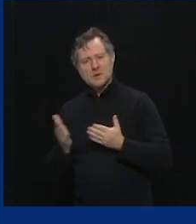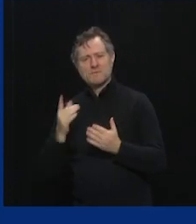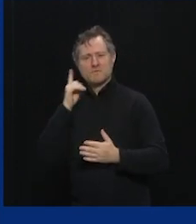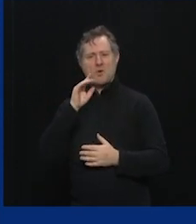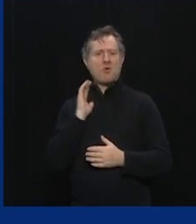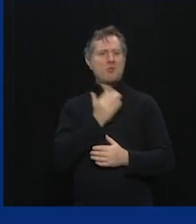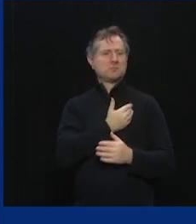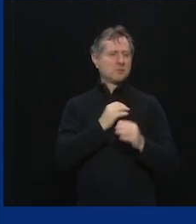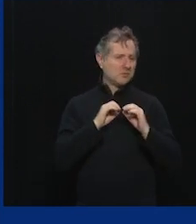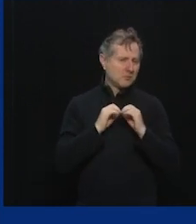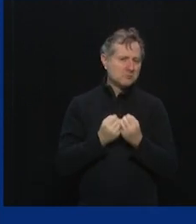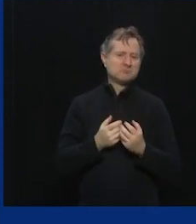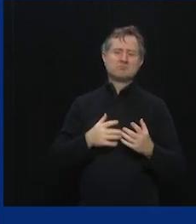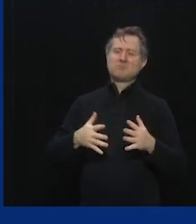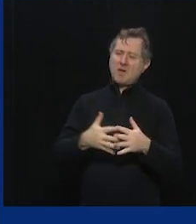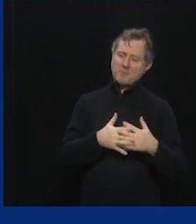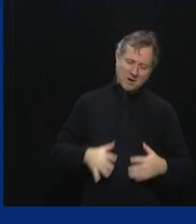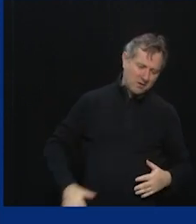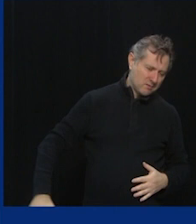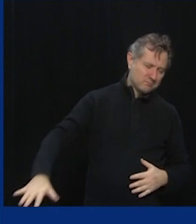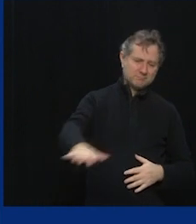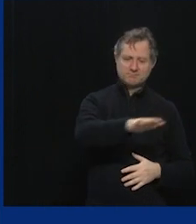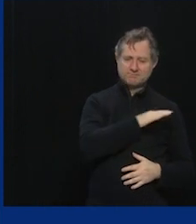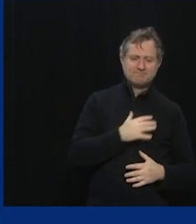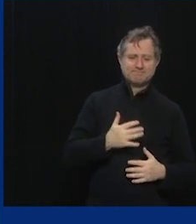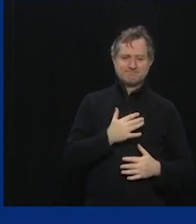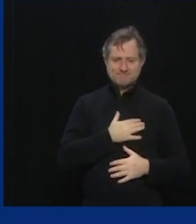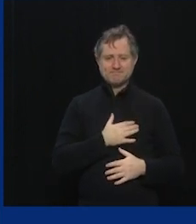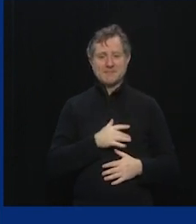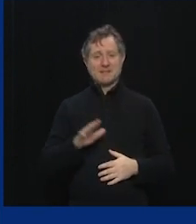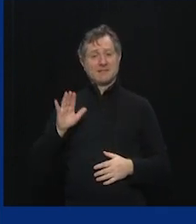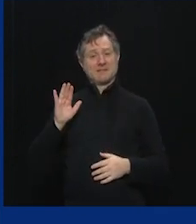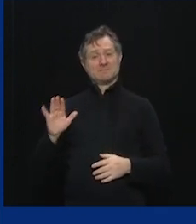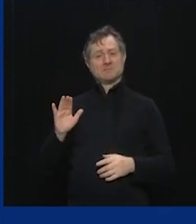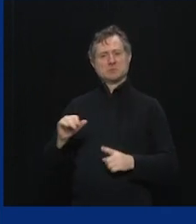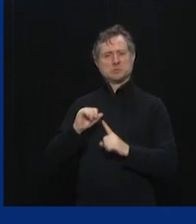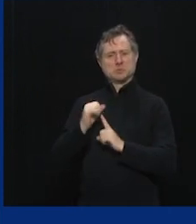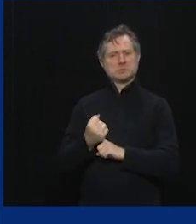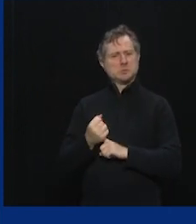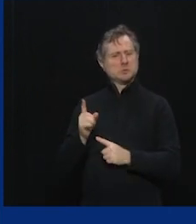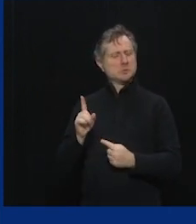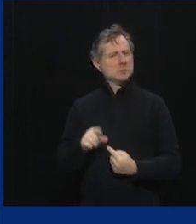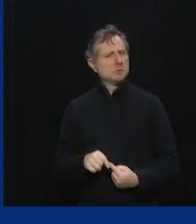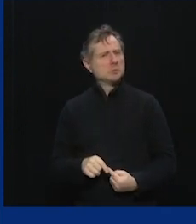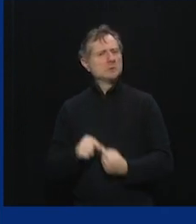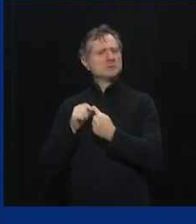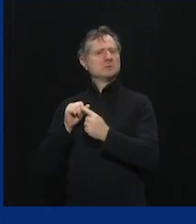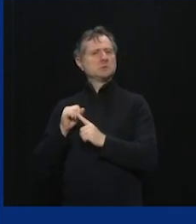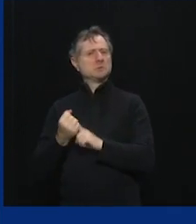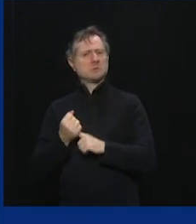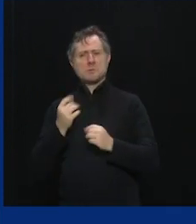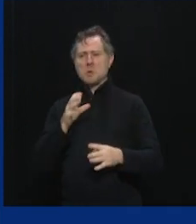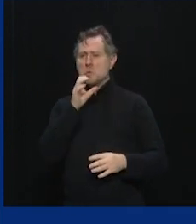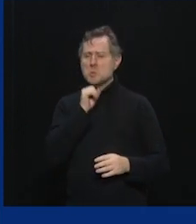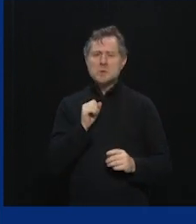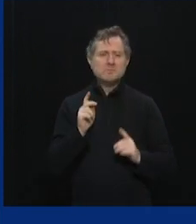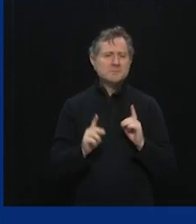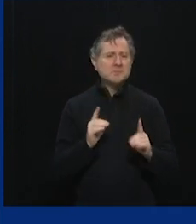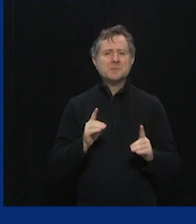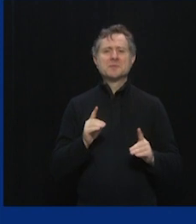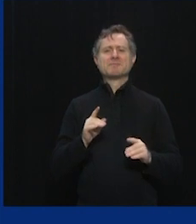anti-vaxxers. He had unique circumstances, as many older people have. They're immunocompromised. There are